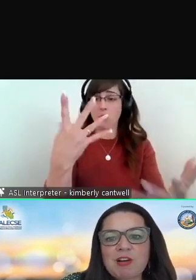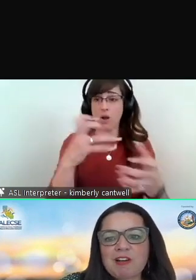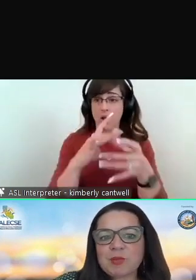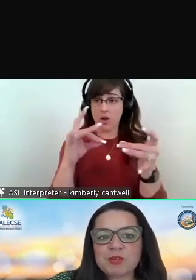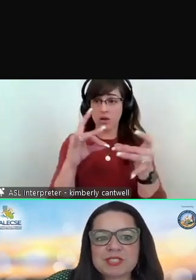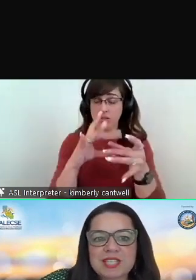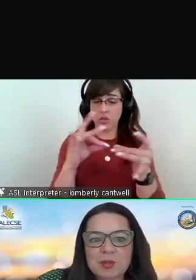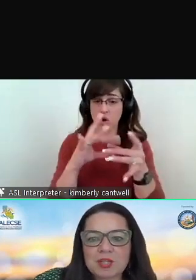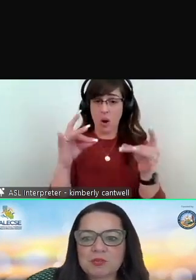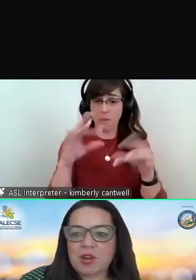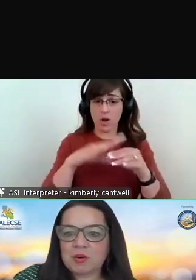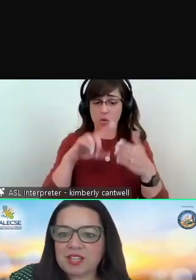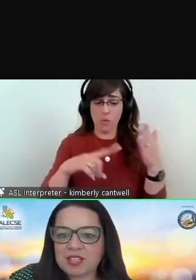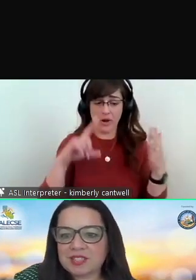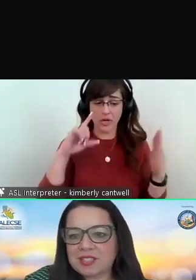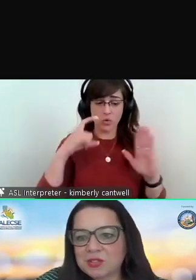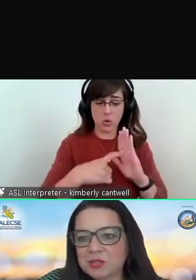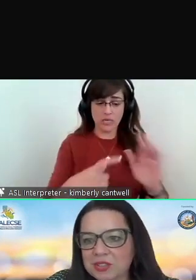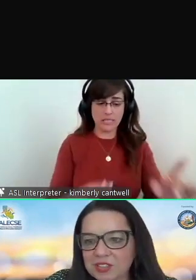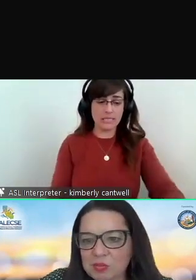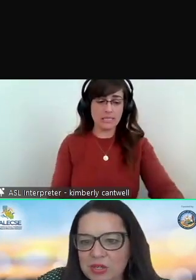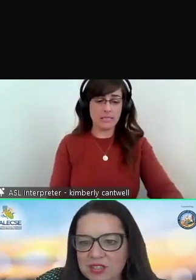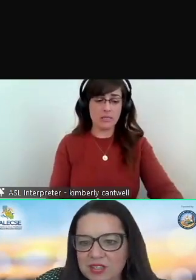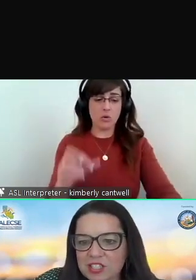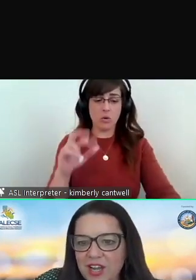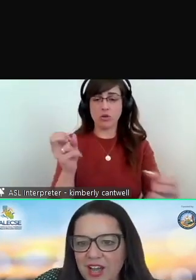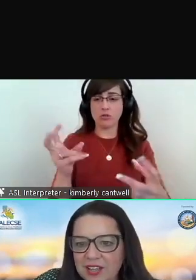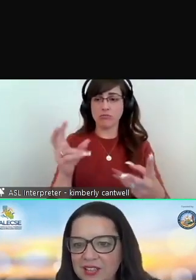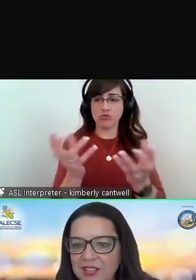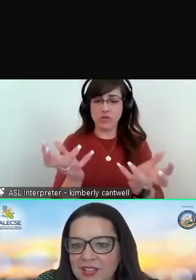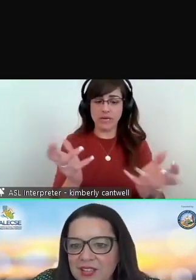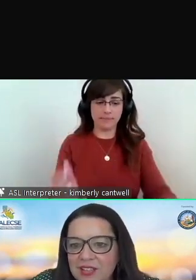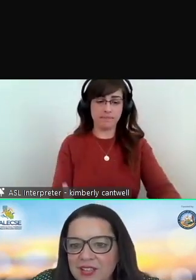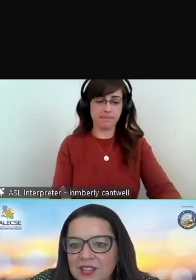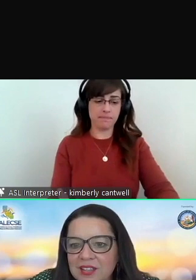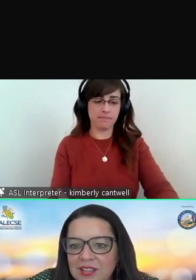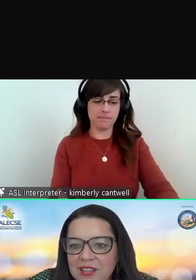come off mute and say what you noticed, or you can put it in the chat?